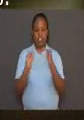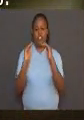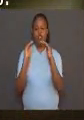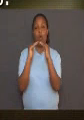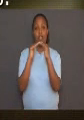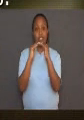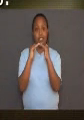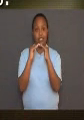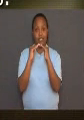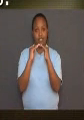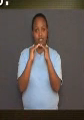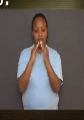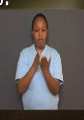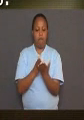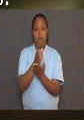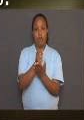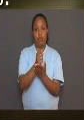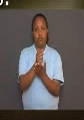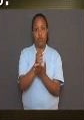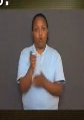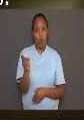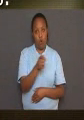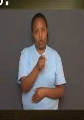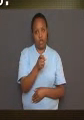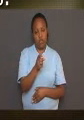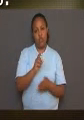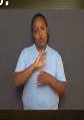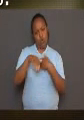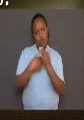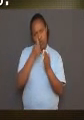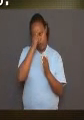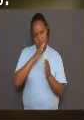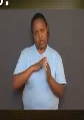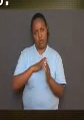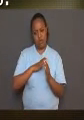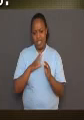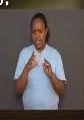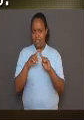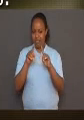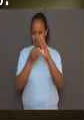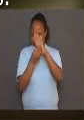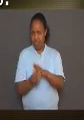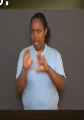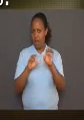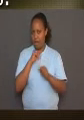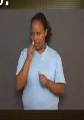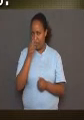Equality is the right not to be treated differently because of